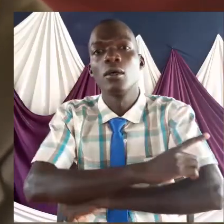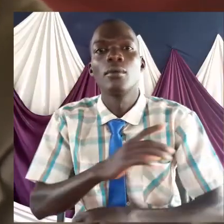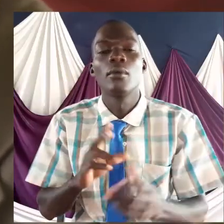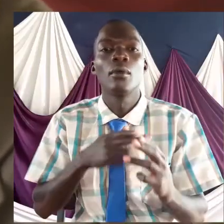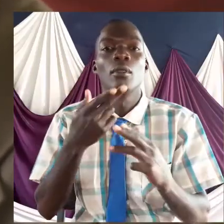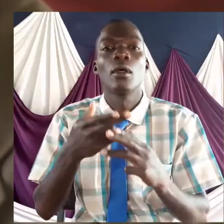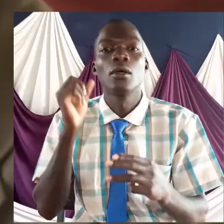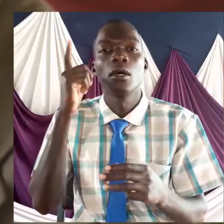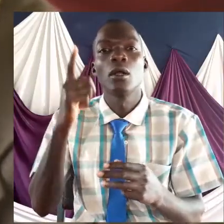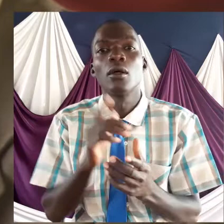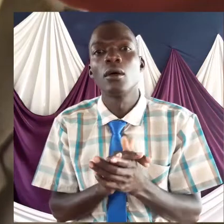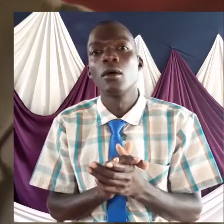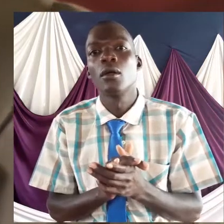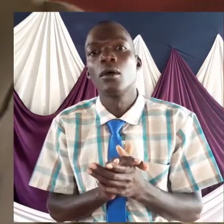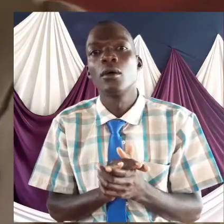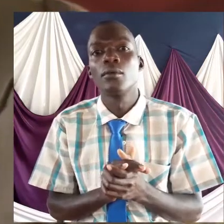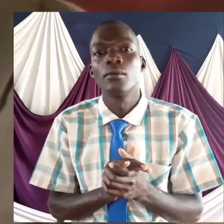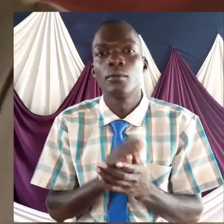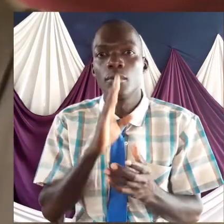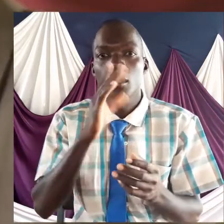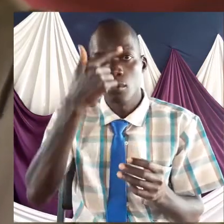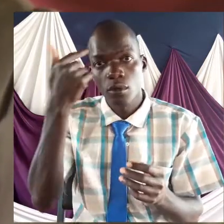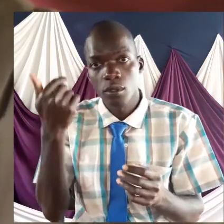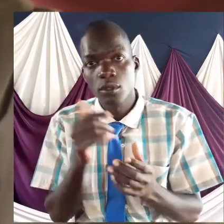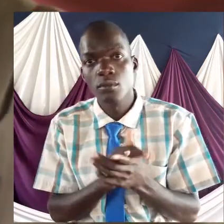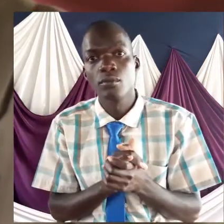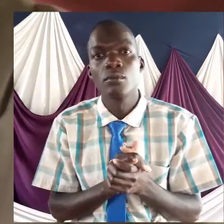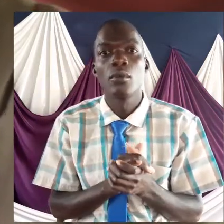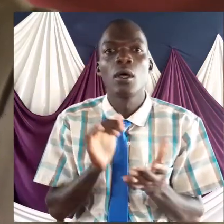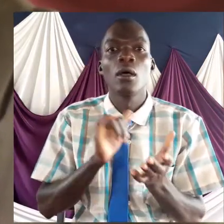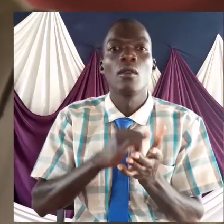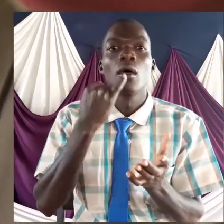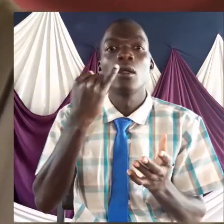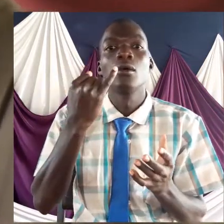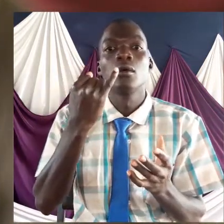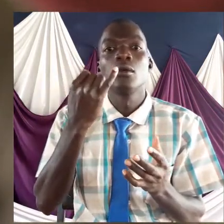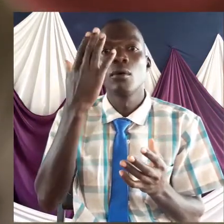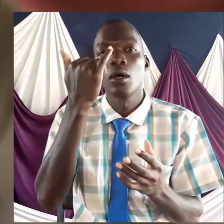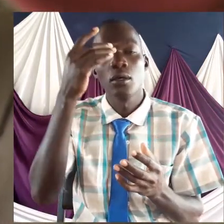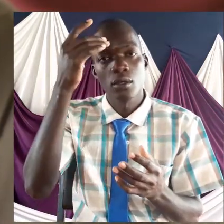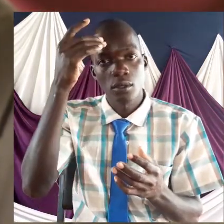then shall the sanctuary be cleansed." Of course, that is Daniel,